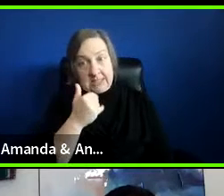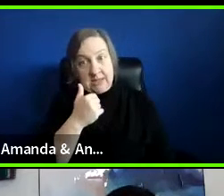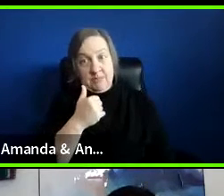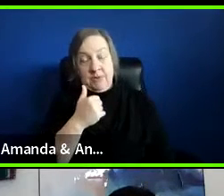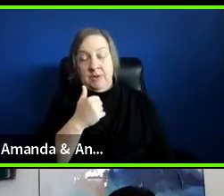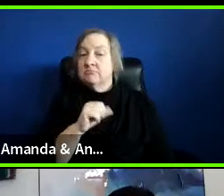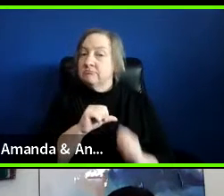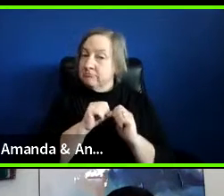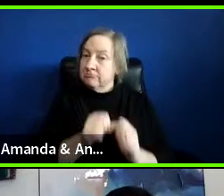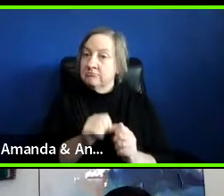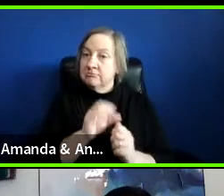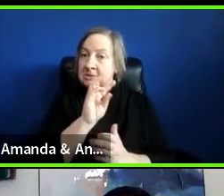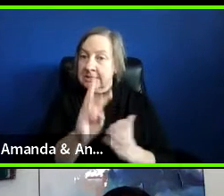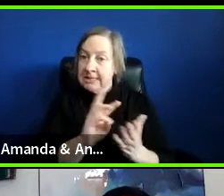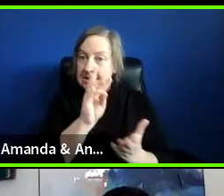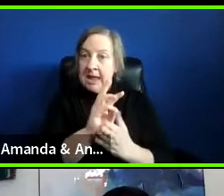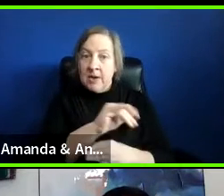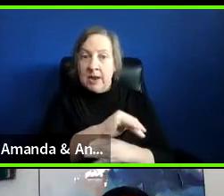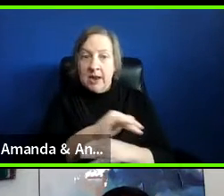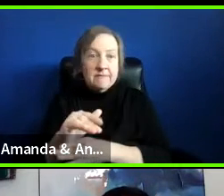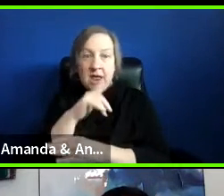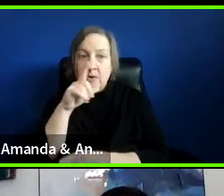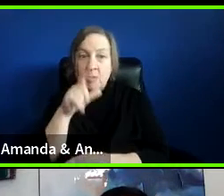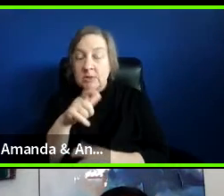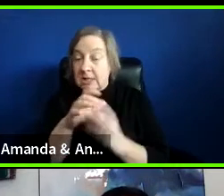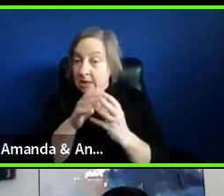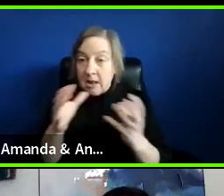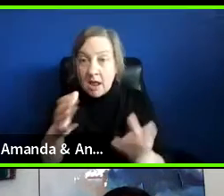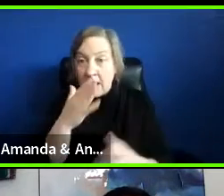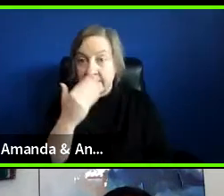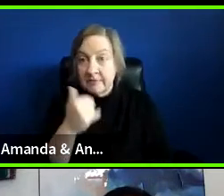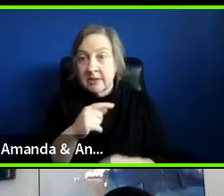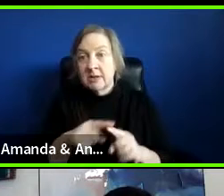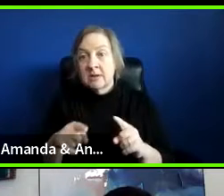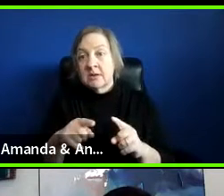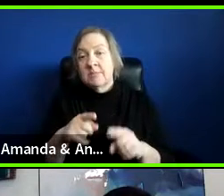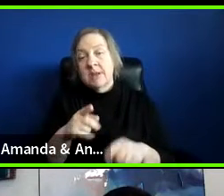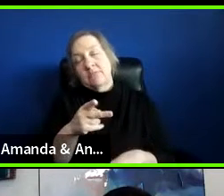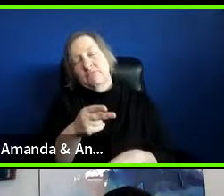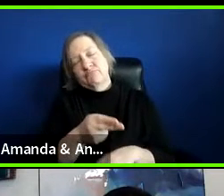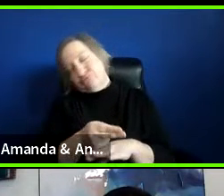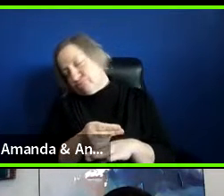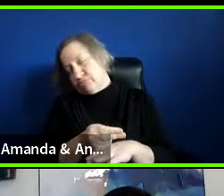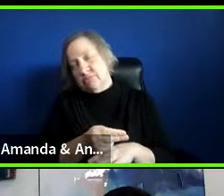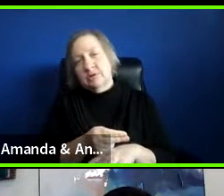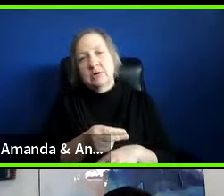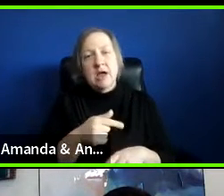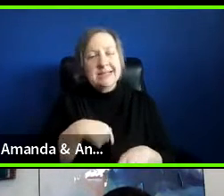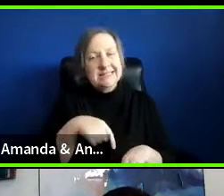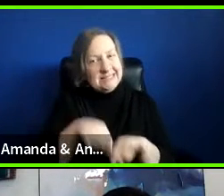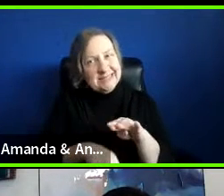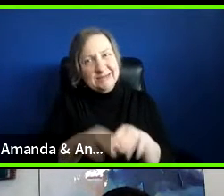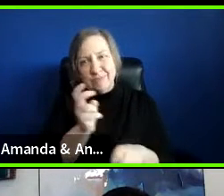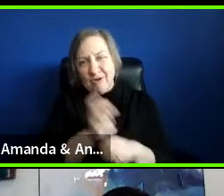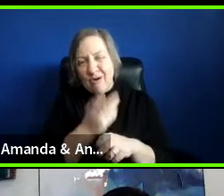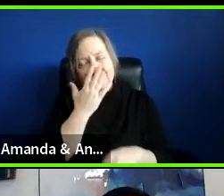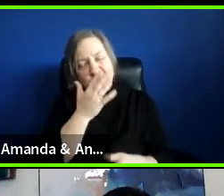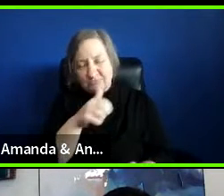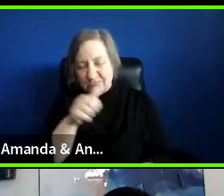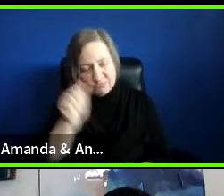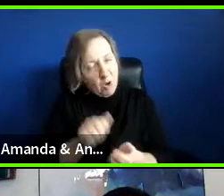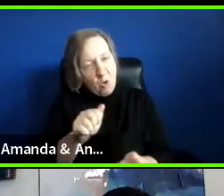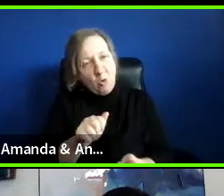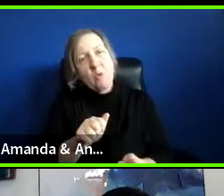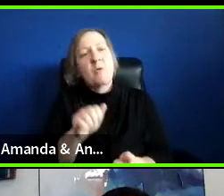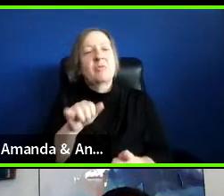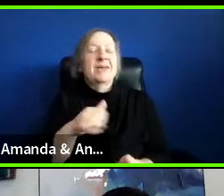solid 6 hours every night. I don't need a lot of sleep, but I am out and I sleep deep and hard. So that's my